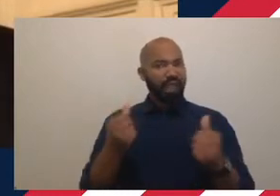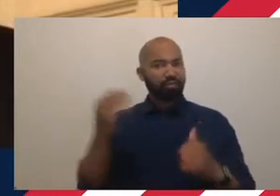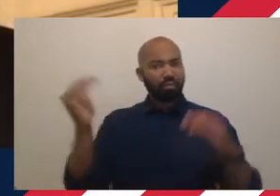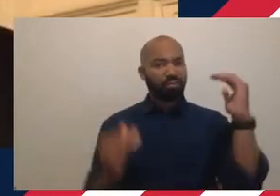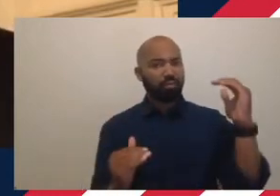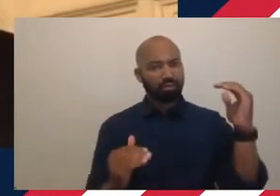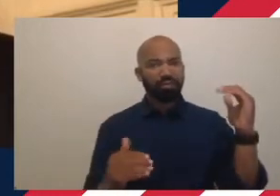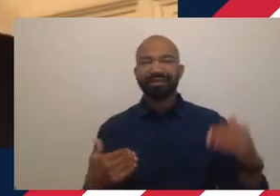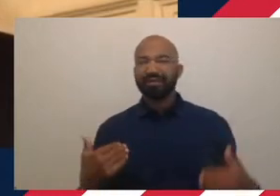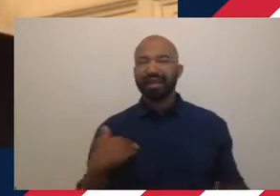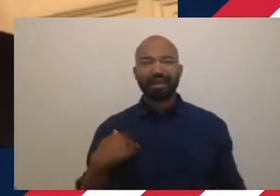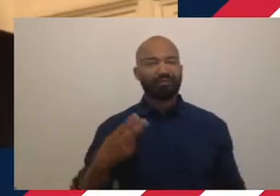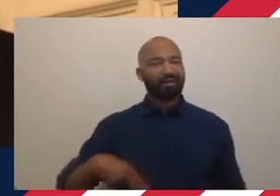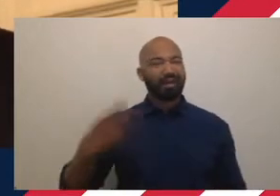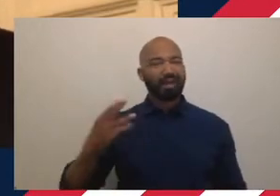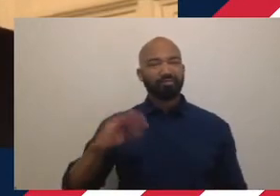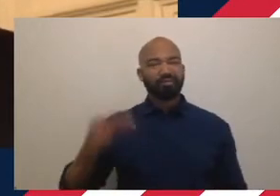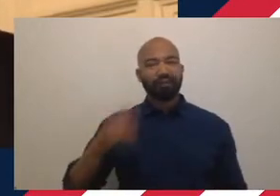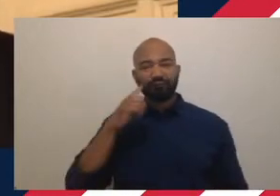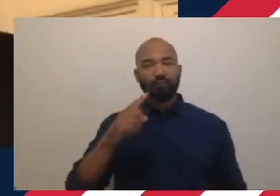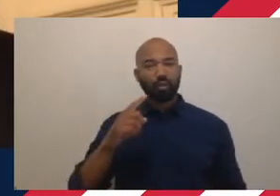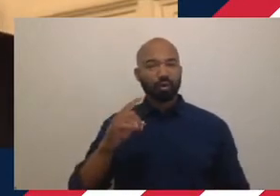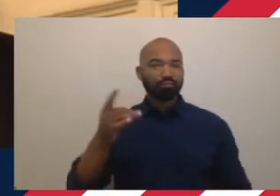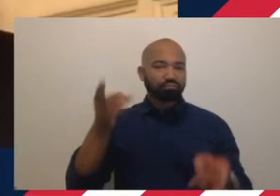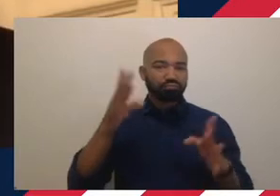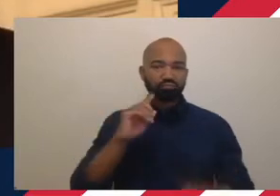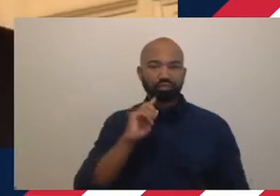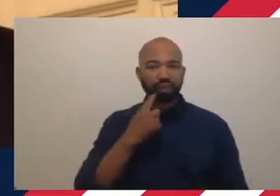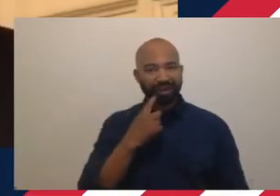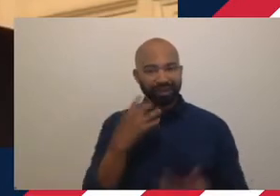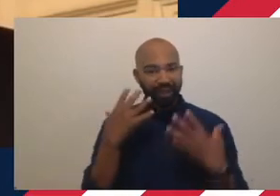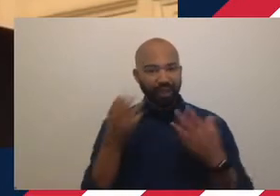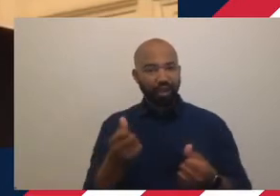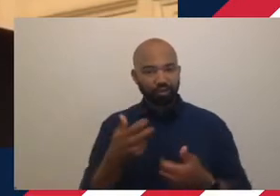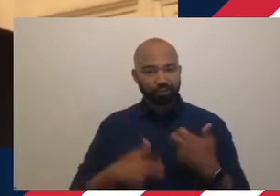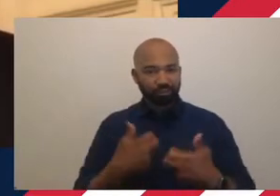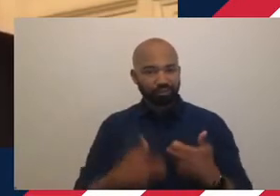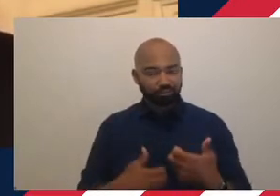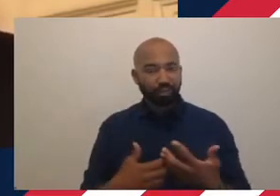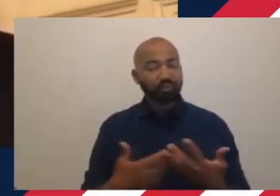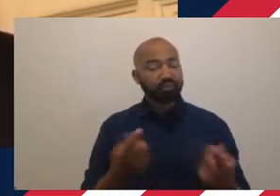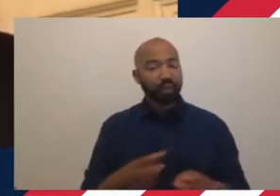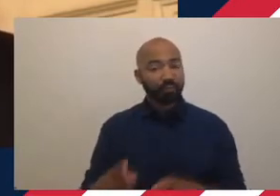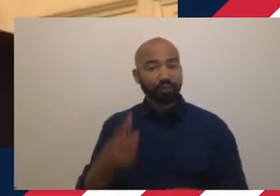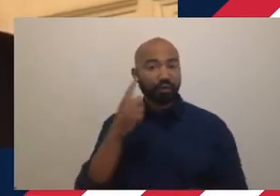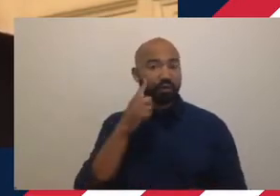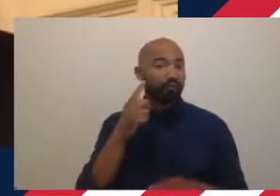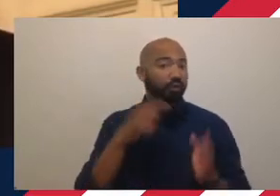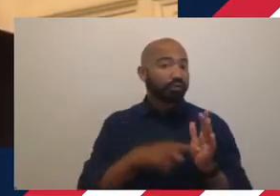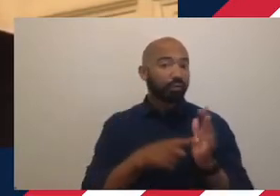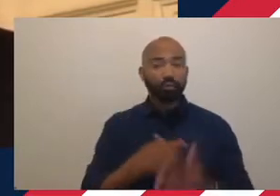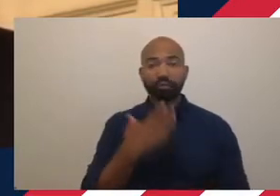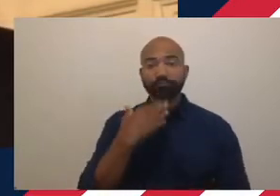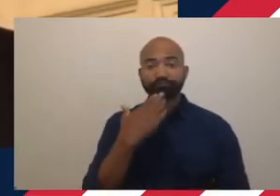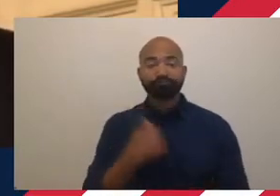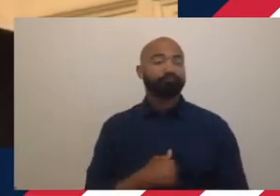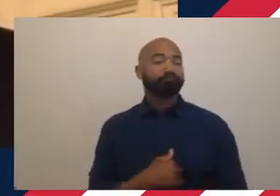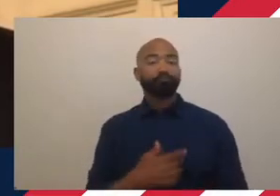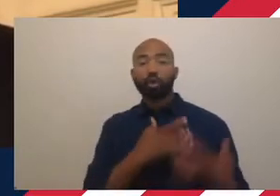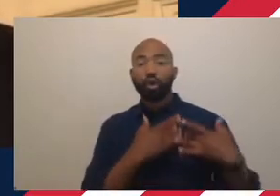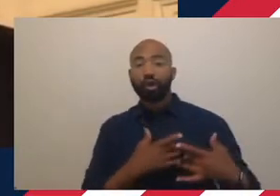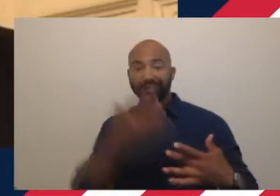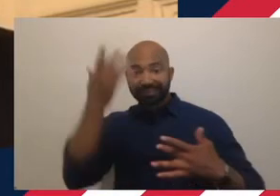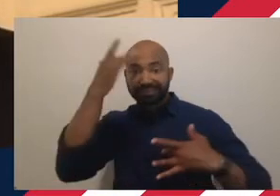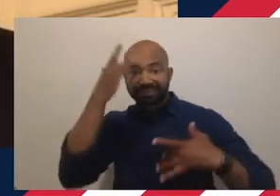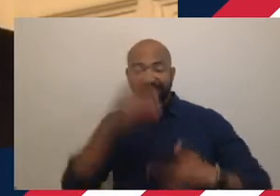chronic health conditions, which was mentioned, that most vulnerable population, diabetes, heart disease, cancer. I can go a